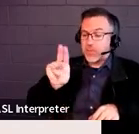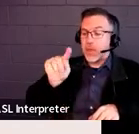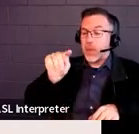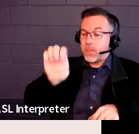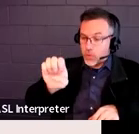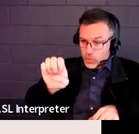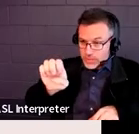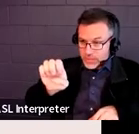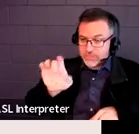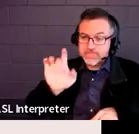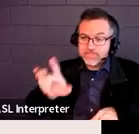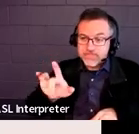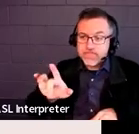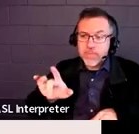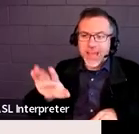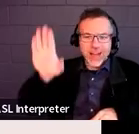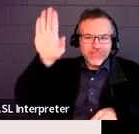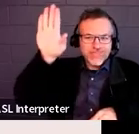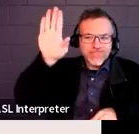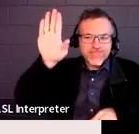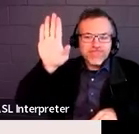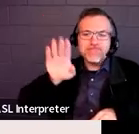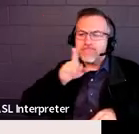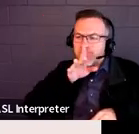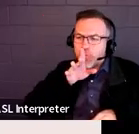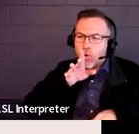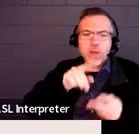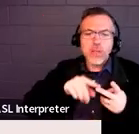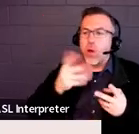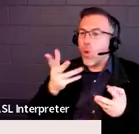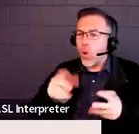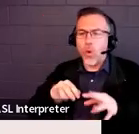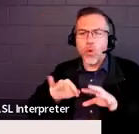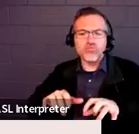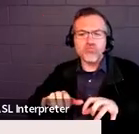speaker and ask me a question, or you may type it in the chat.